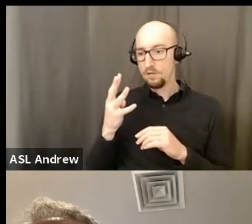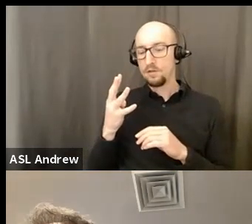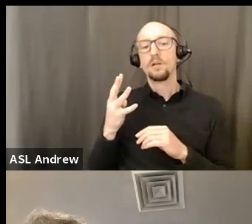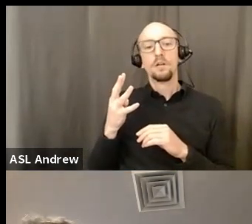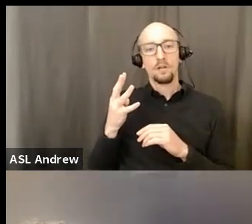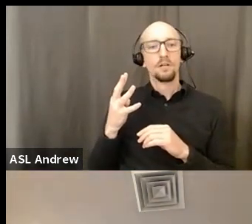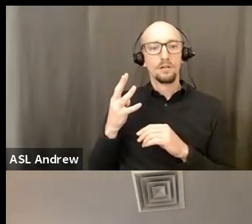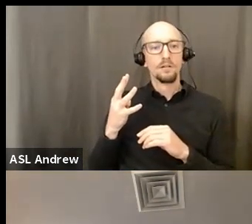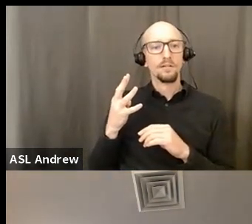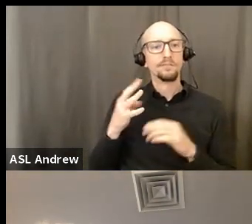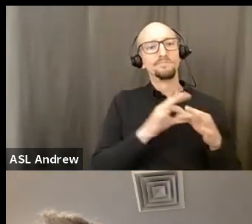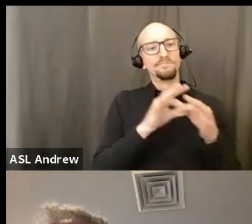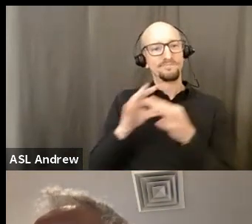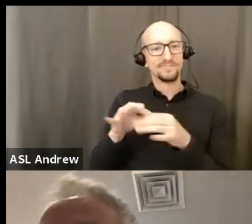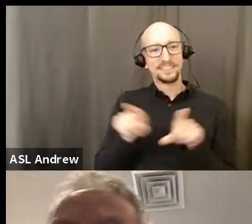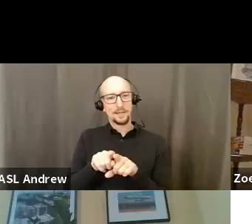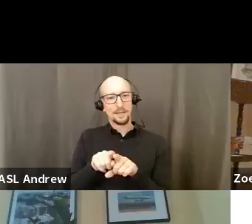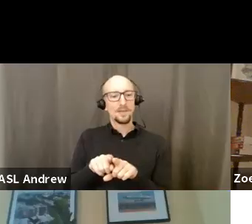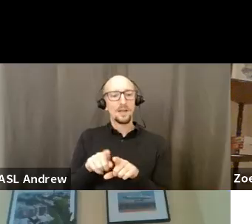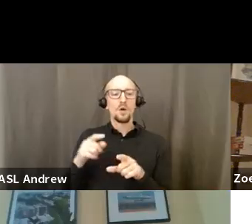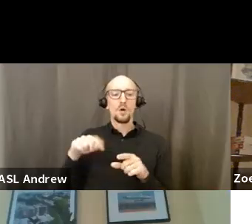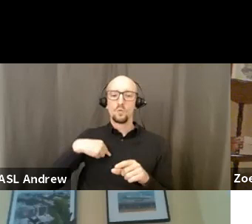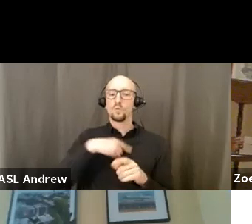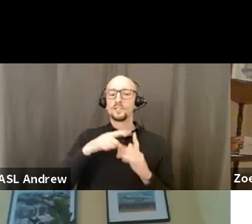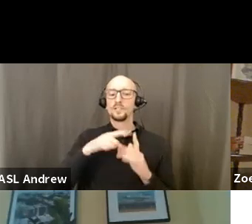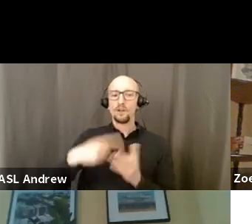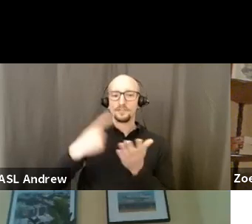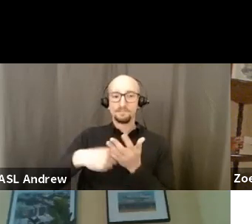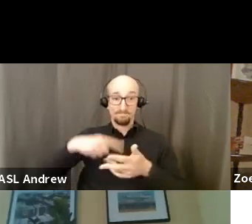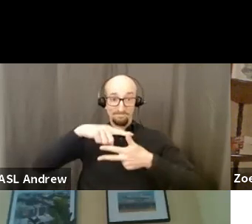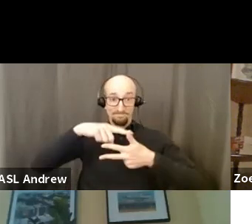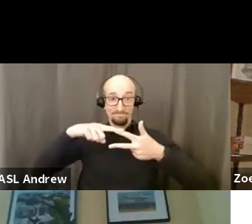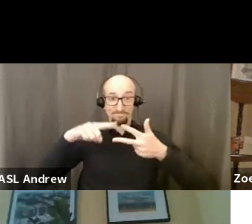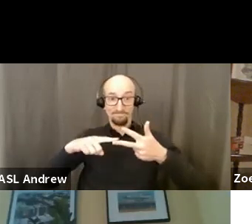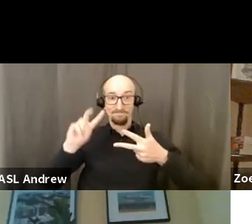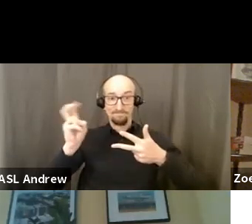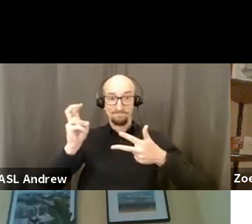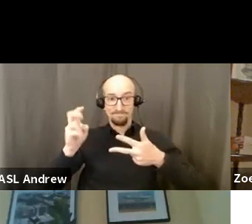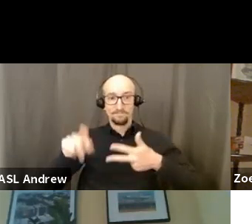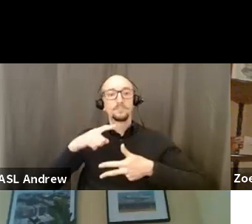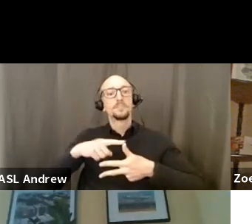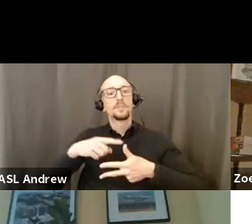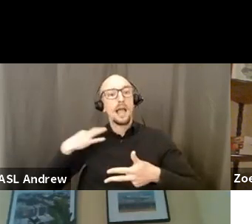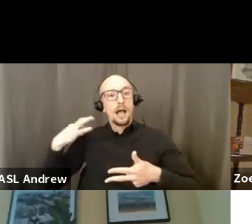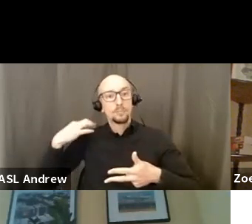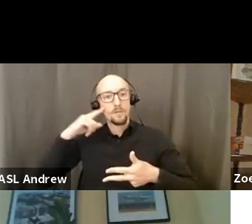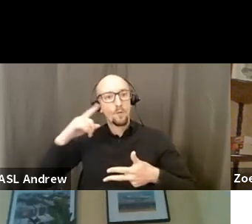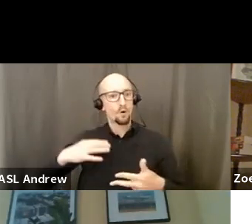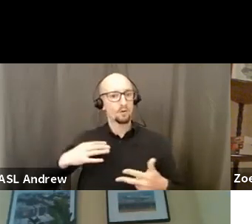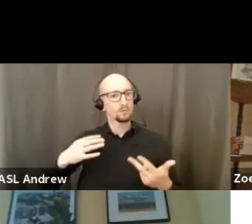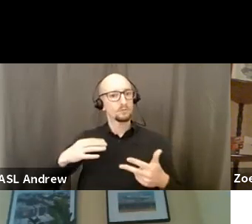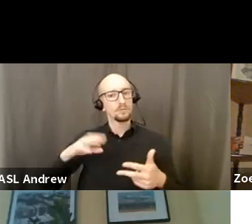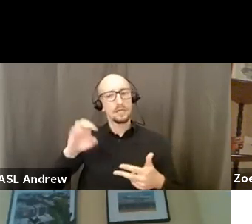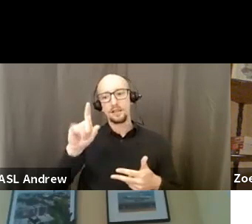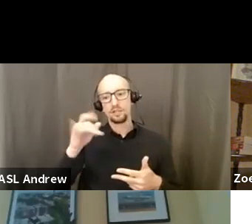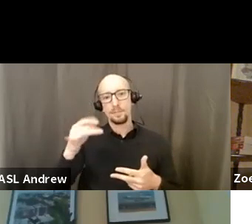by discussing 3 areas. One is the eligibility for the applicant pool.